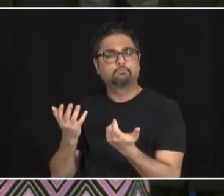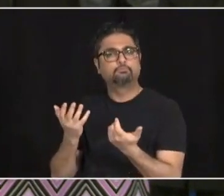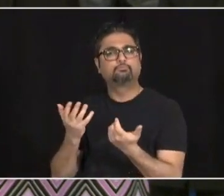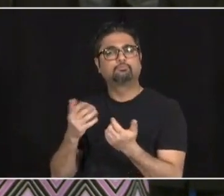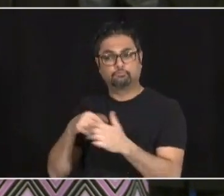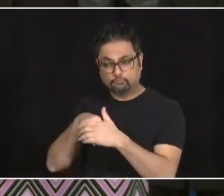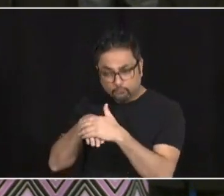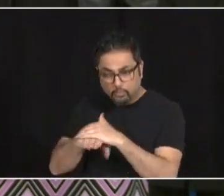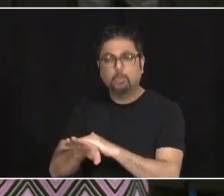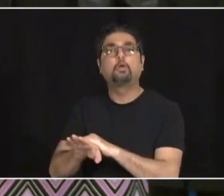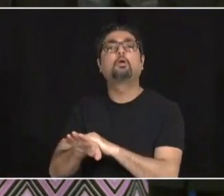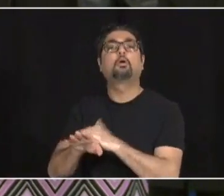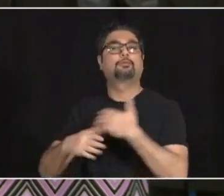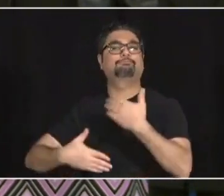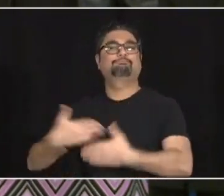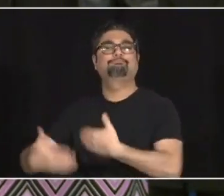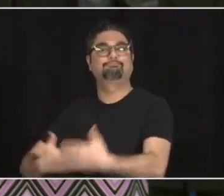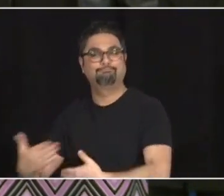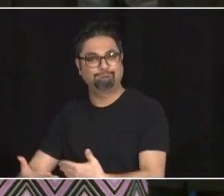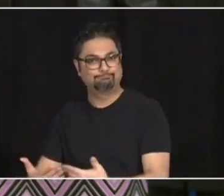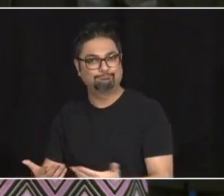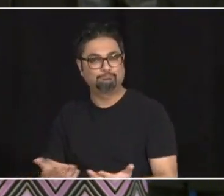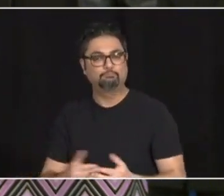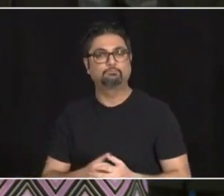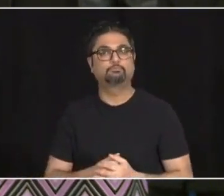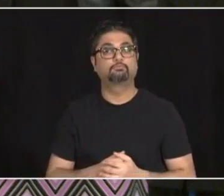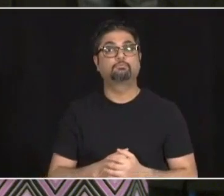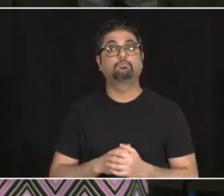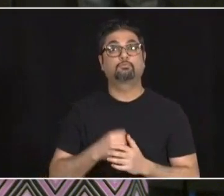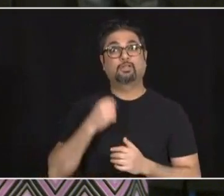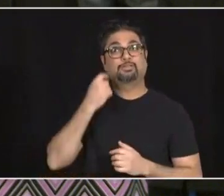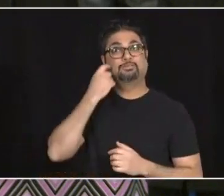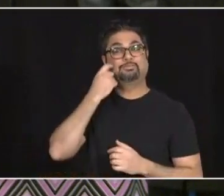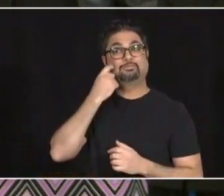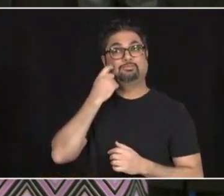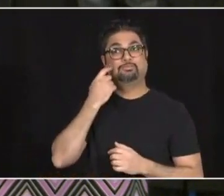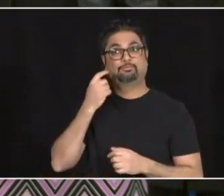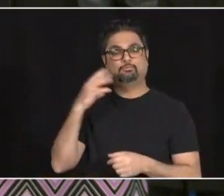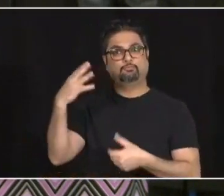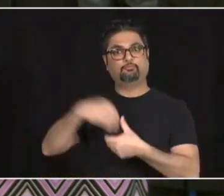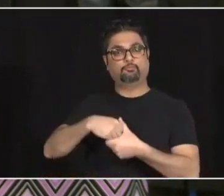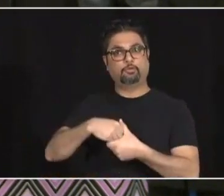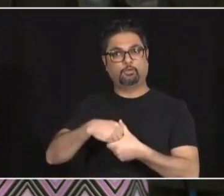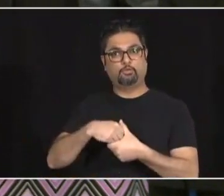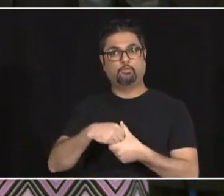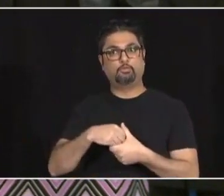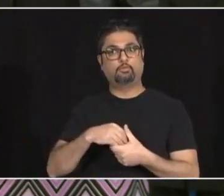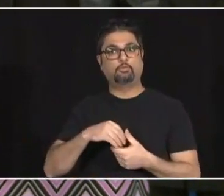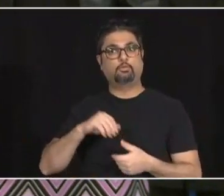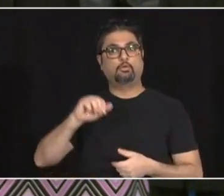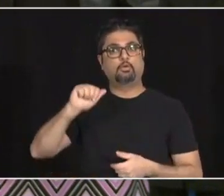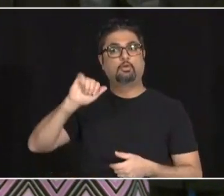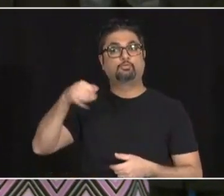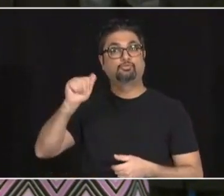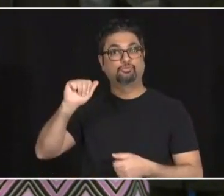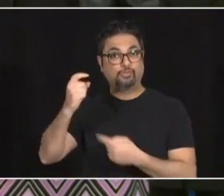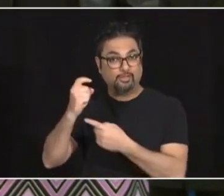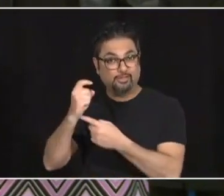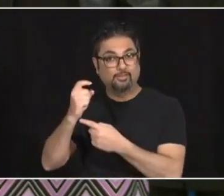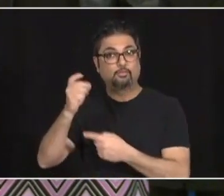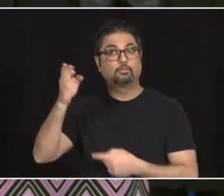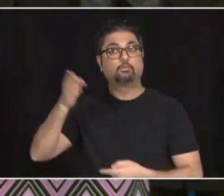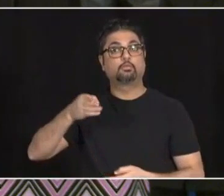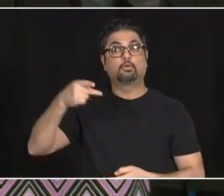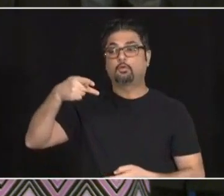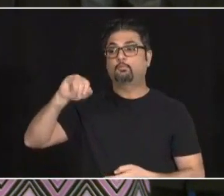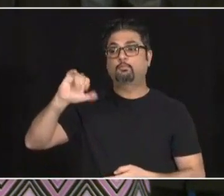and the other day I was at a part of a motorcade at Ajax Pickering Hospital, where over 400 cars came out. We drove